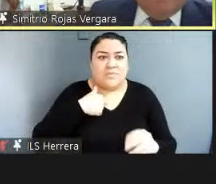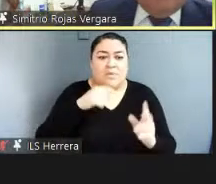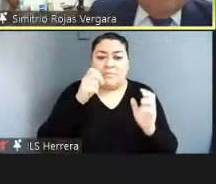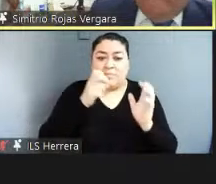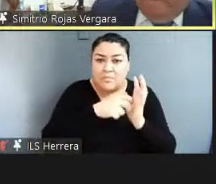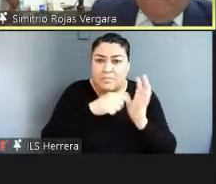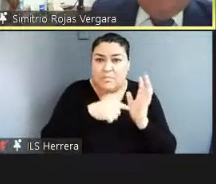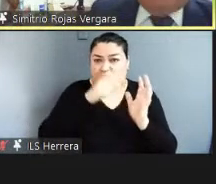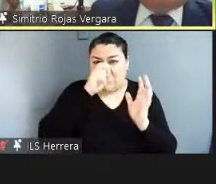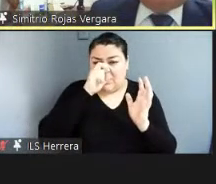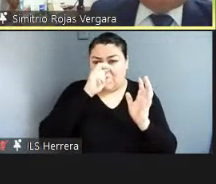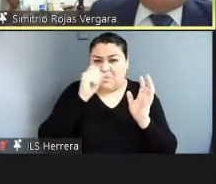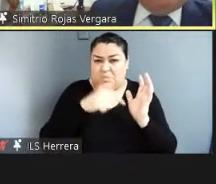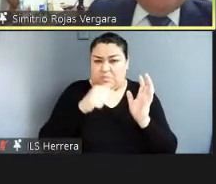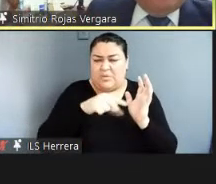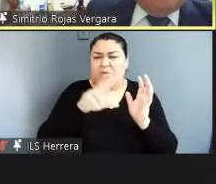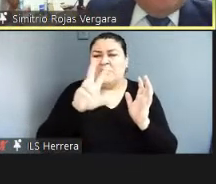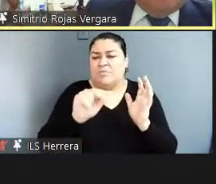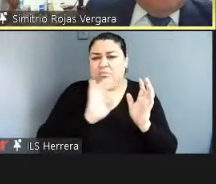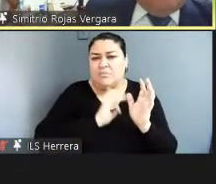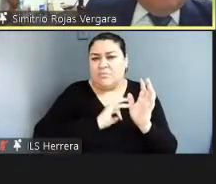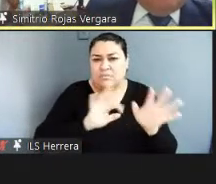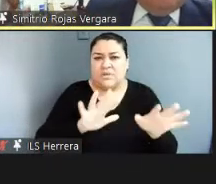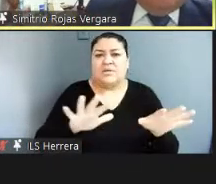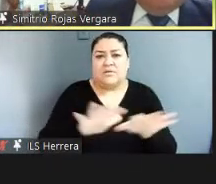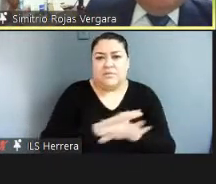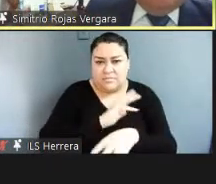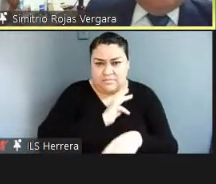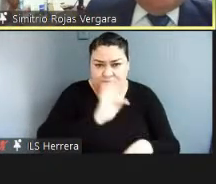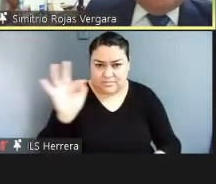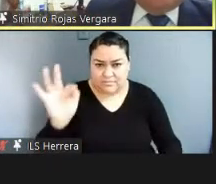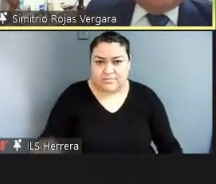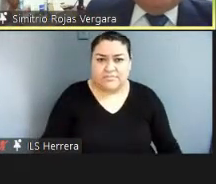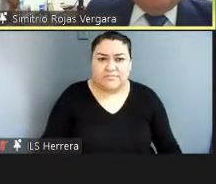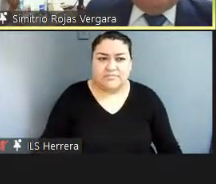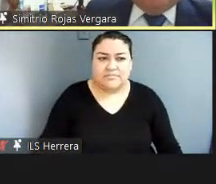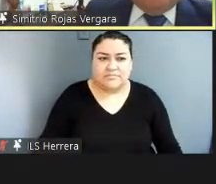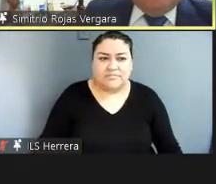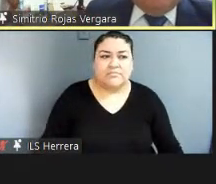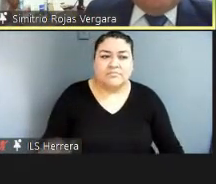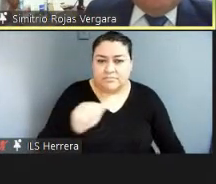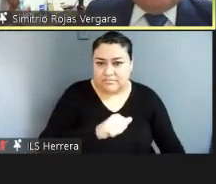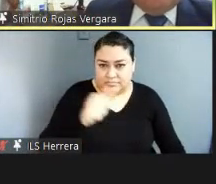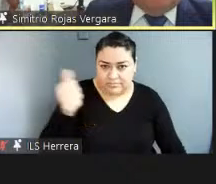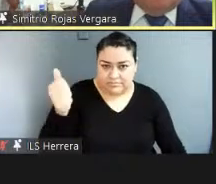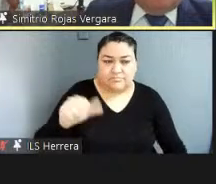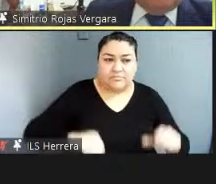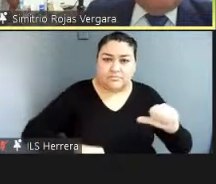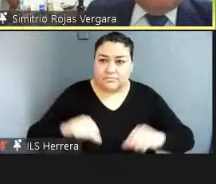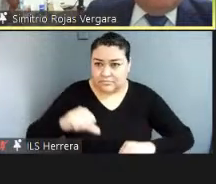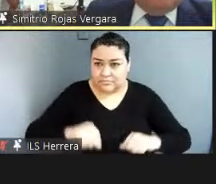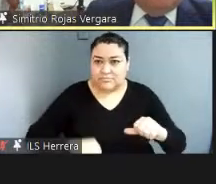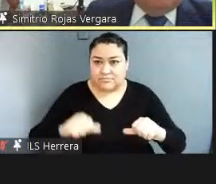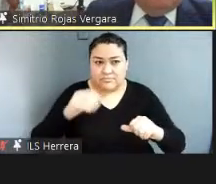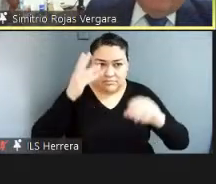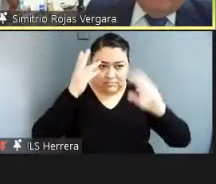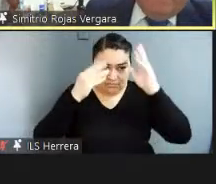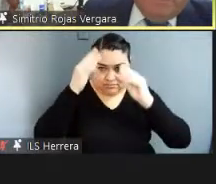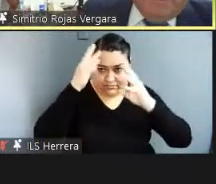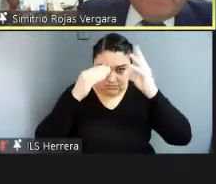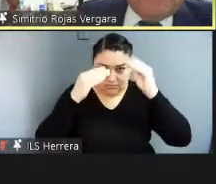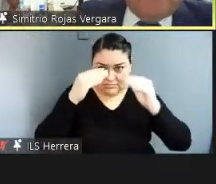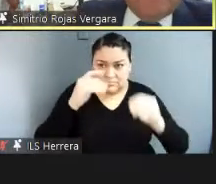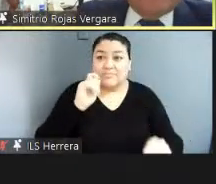At times, if we have a too rigid curriculum, then there's little we can do because we can do something